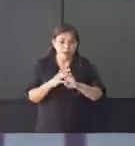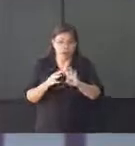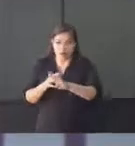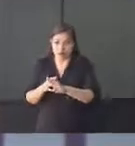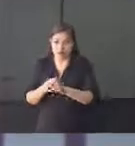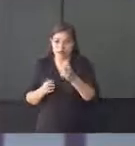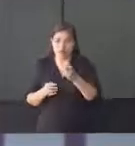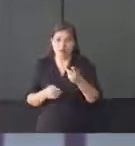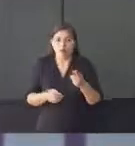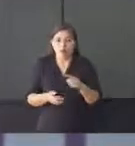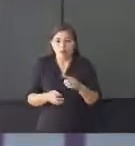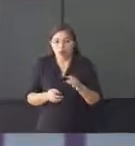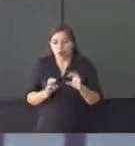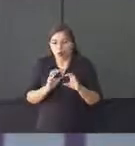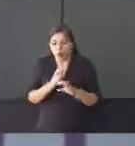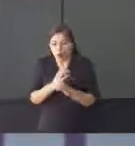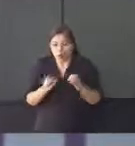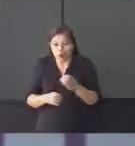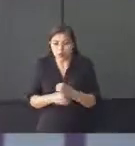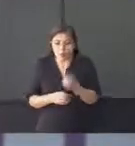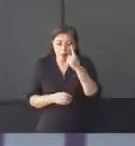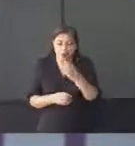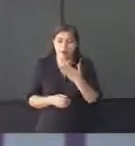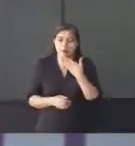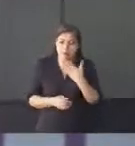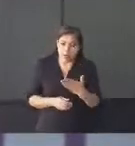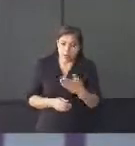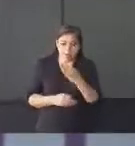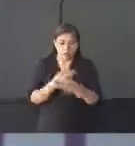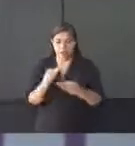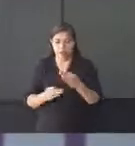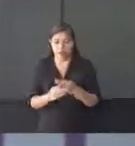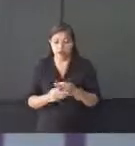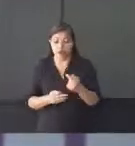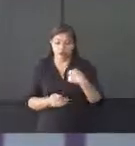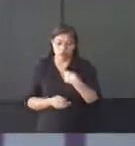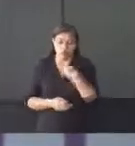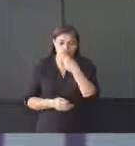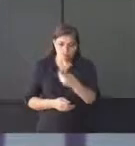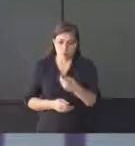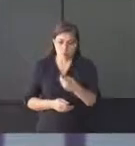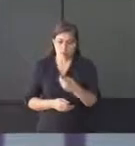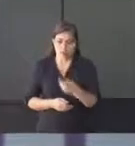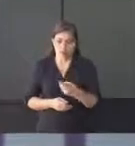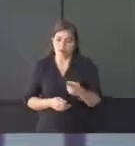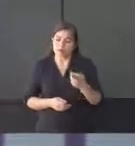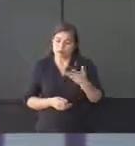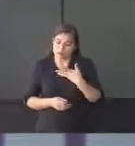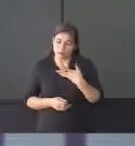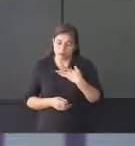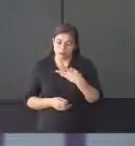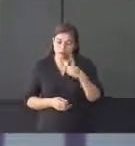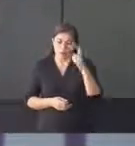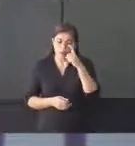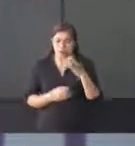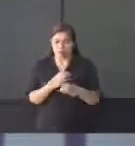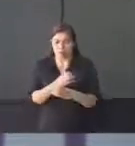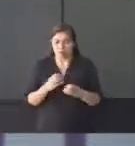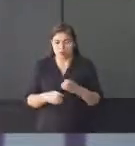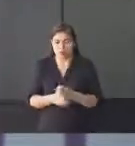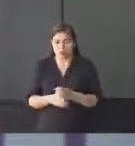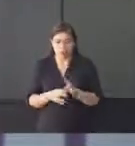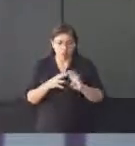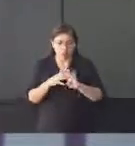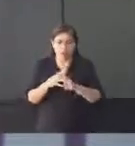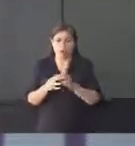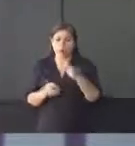commercialize migration, but to look for bidirectional synergies. Therefore, I insist, we have a big challenge with